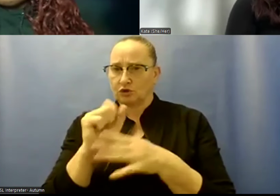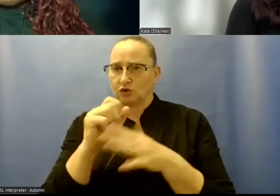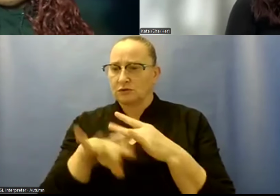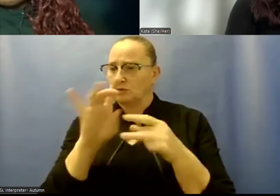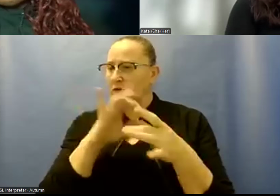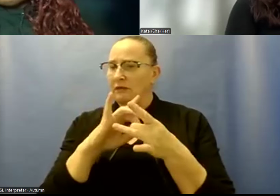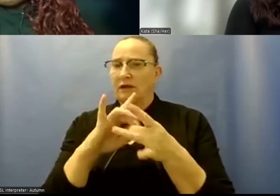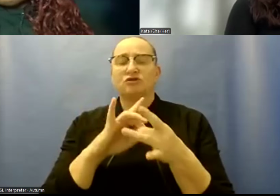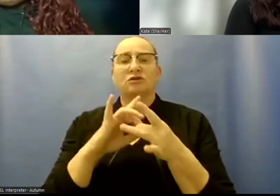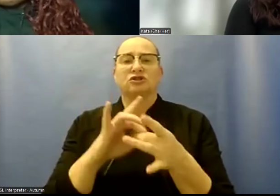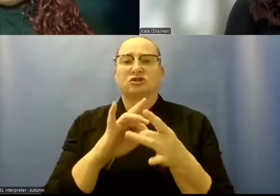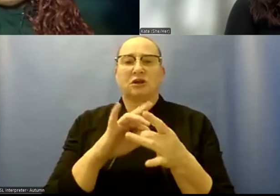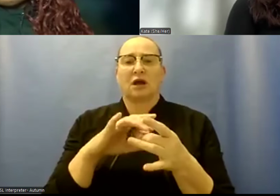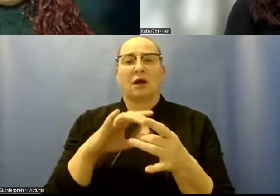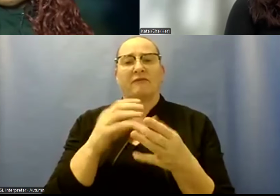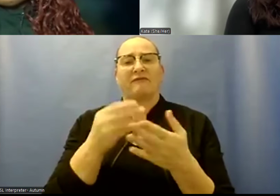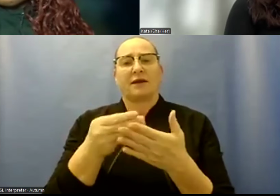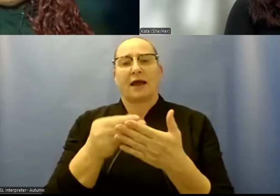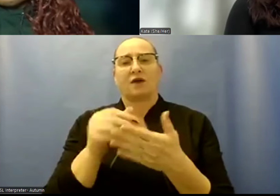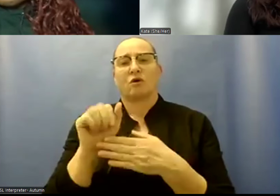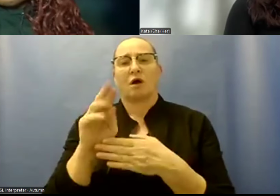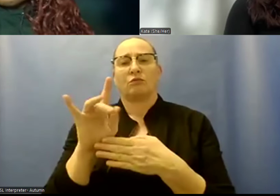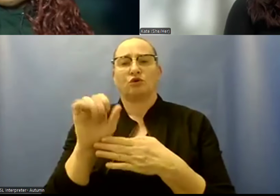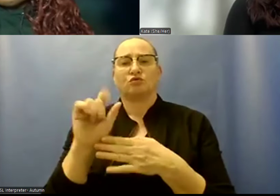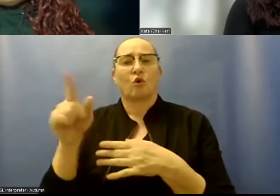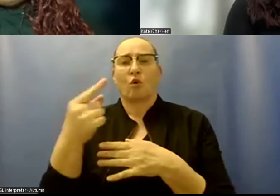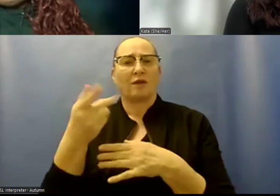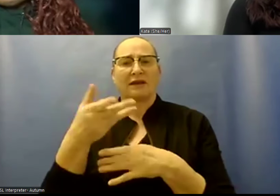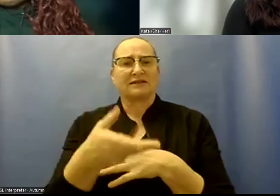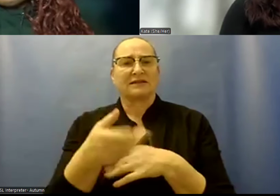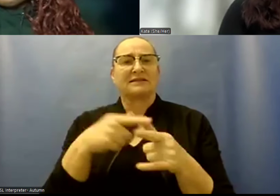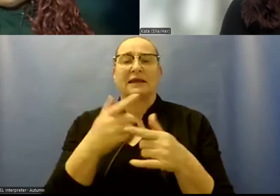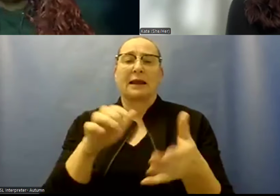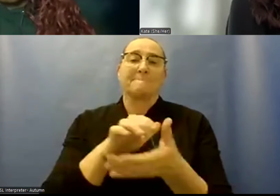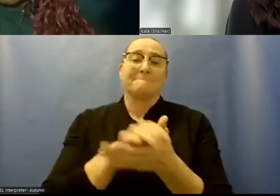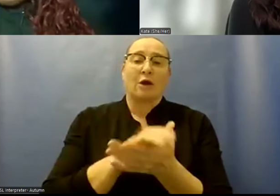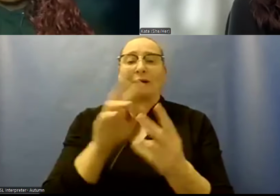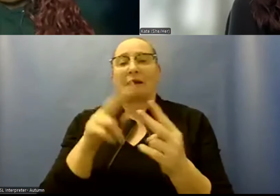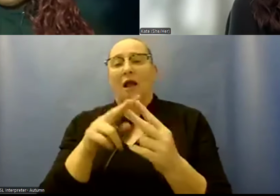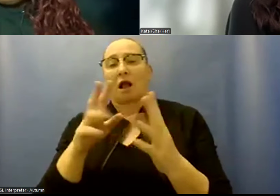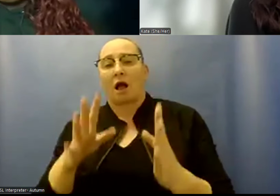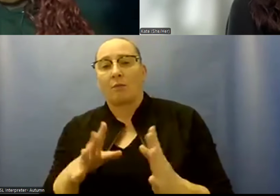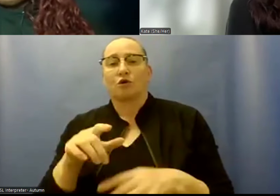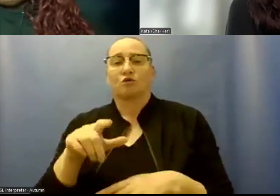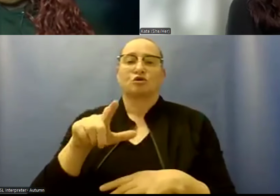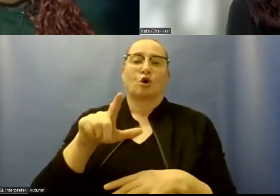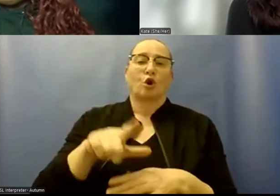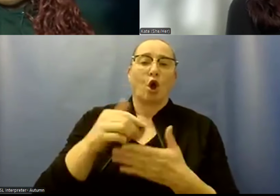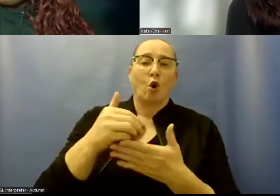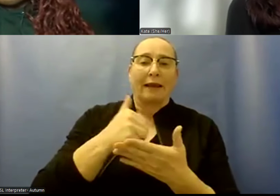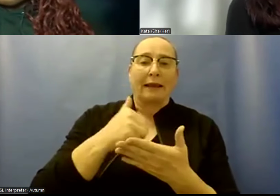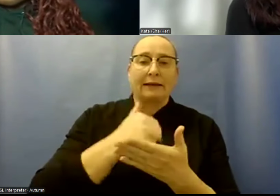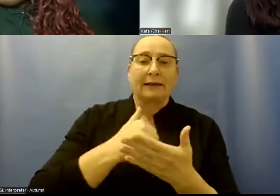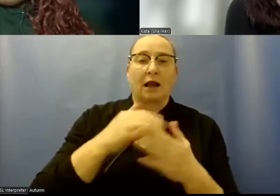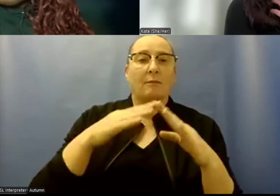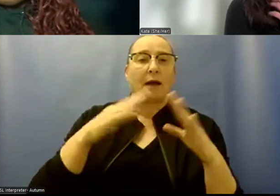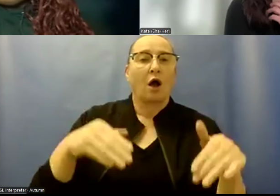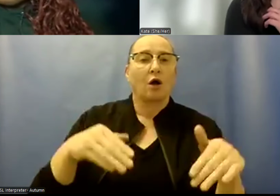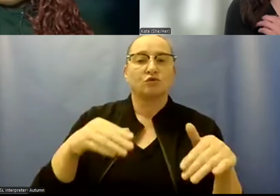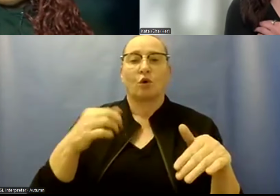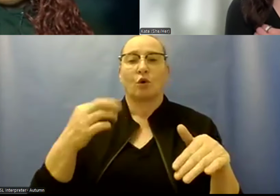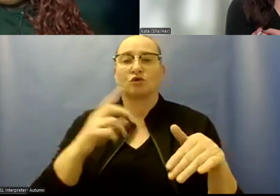financial abuse only exists in, like married couples or low-income households. But, the